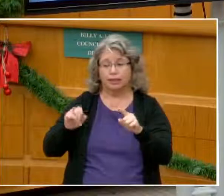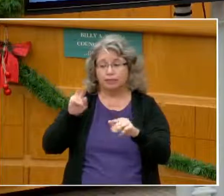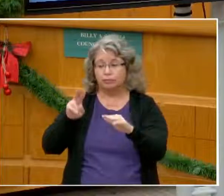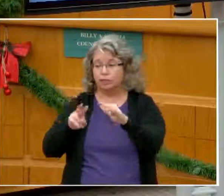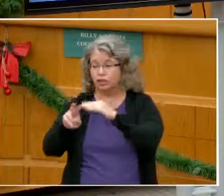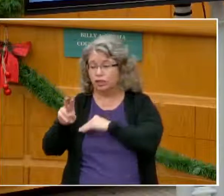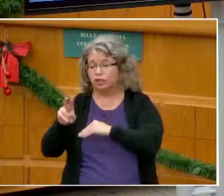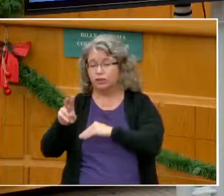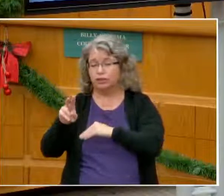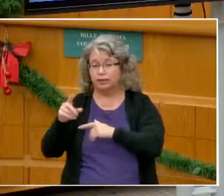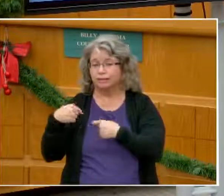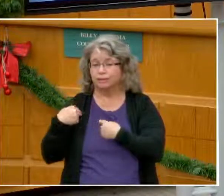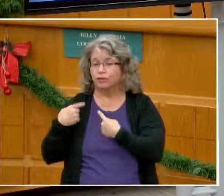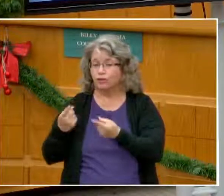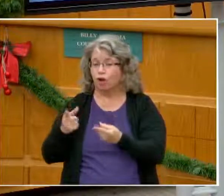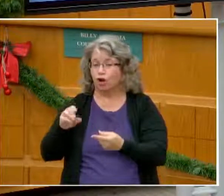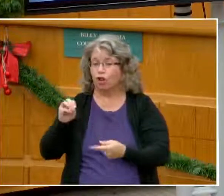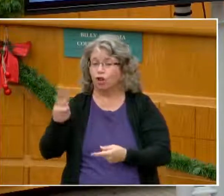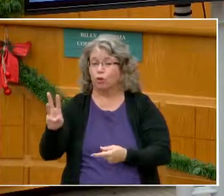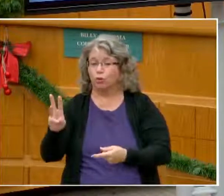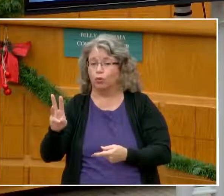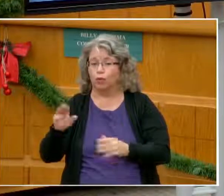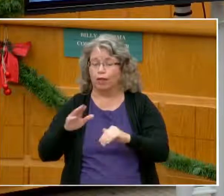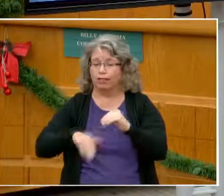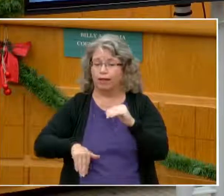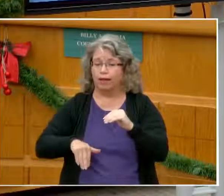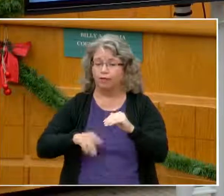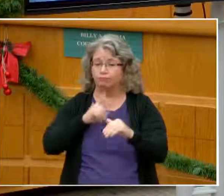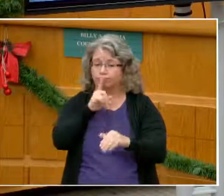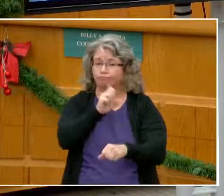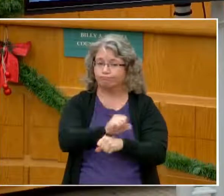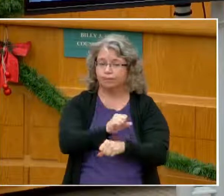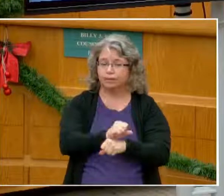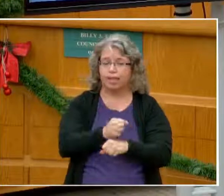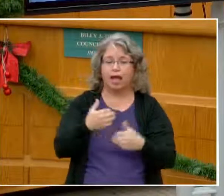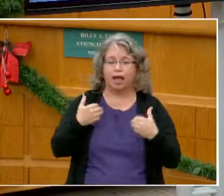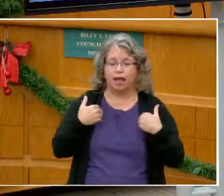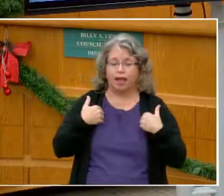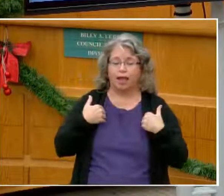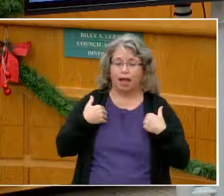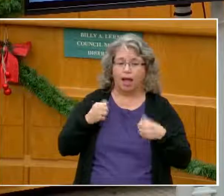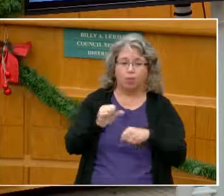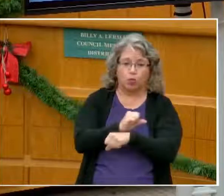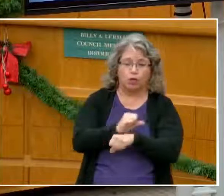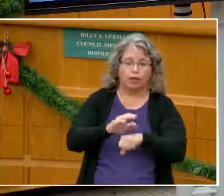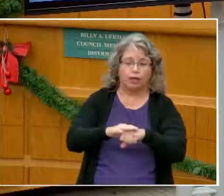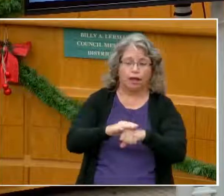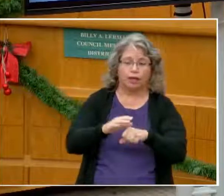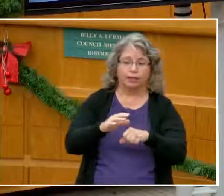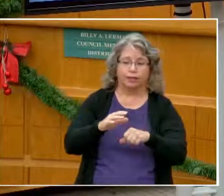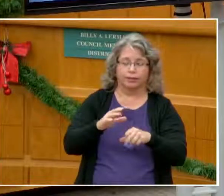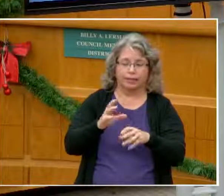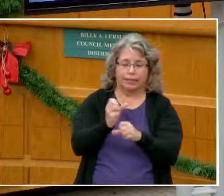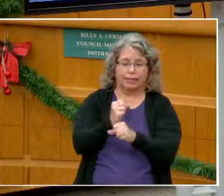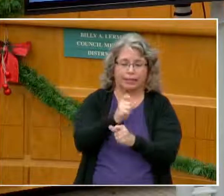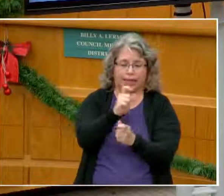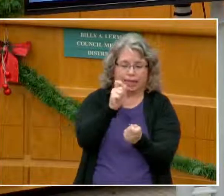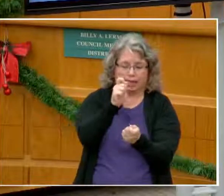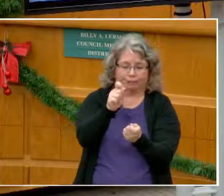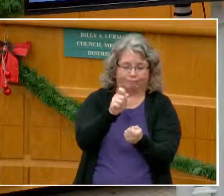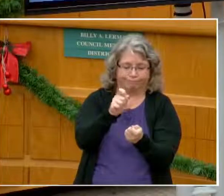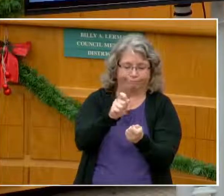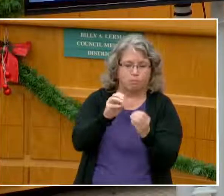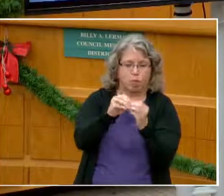I have some reservations about it. I'm working diligently to get you a customized model for the coastal bend so we can have a more accurate and